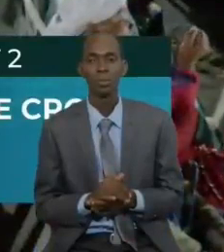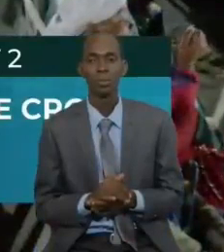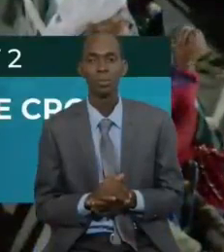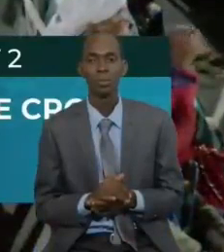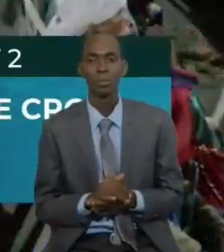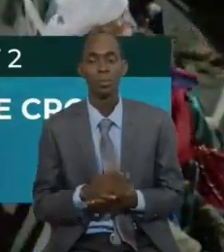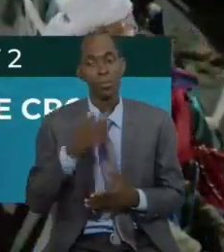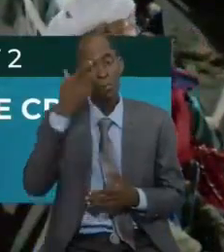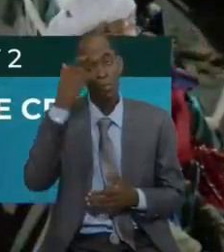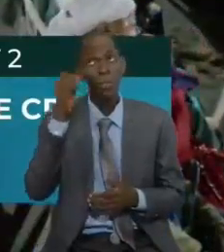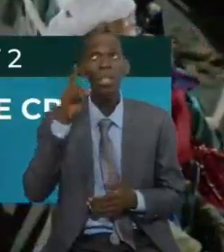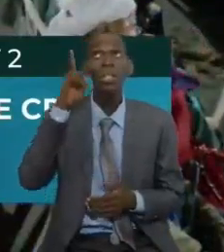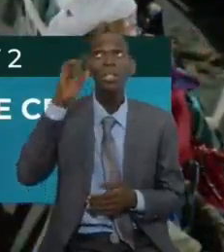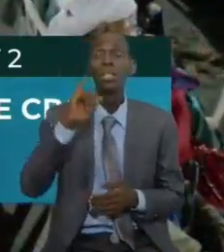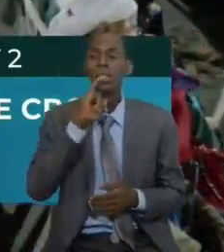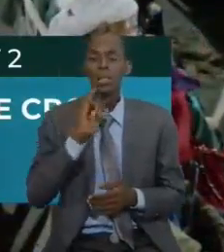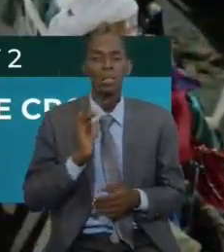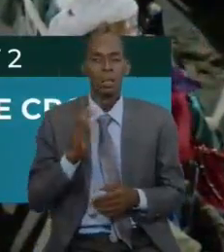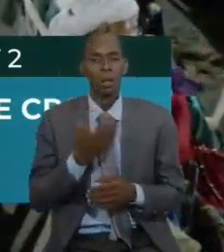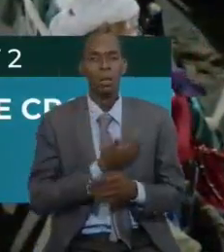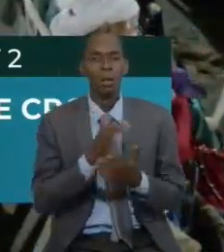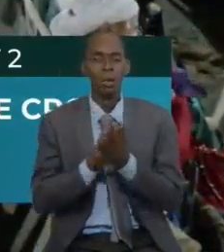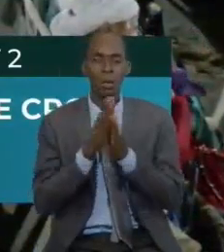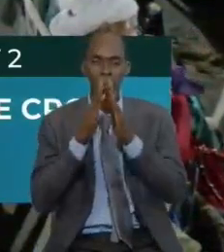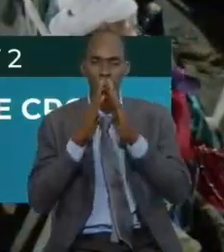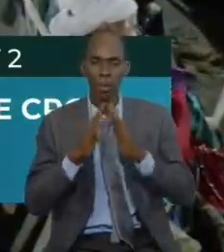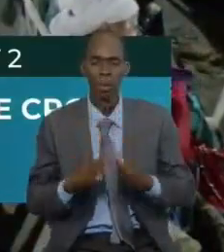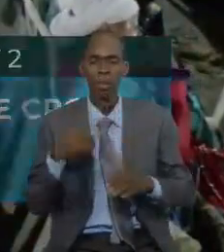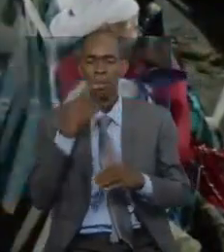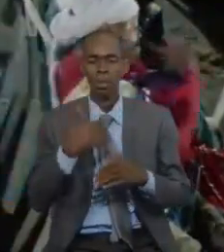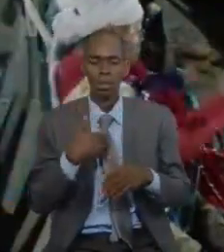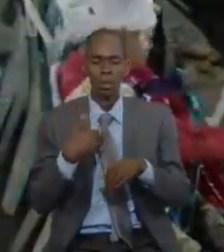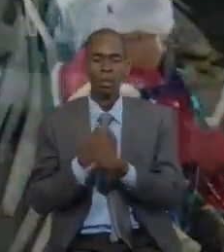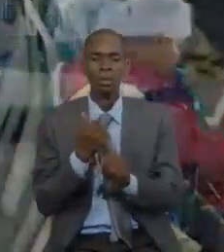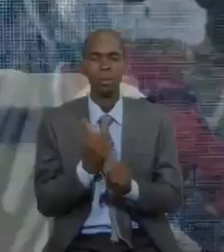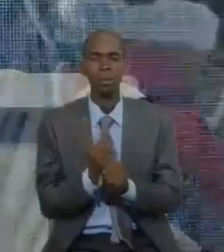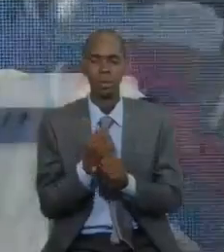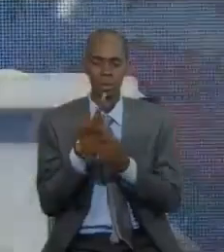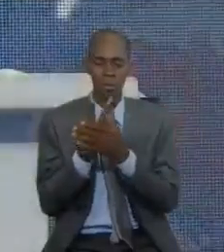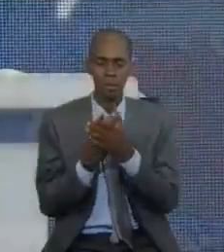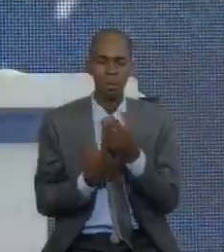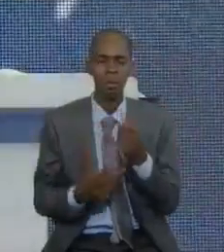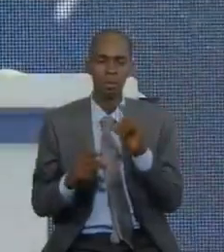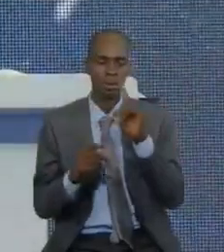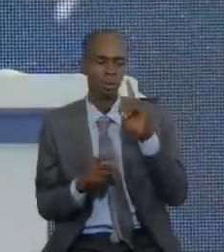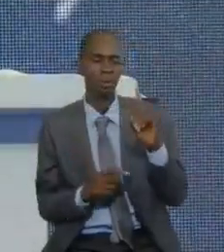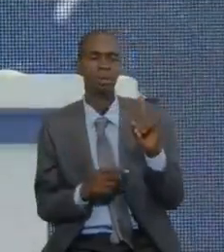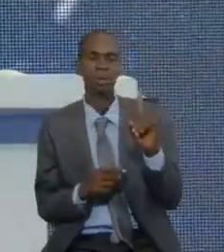Because he is our peace, who has made both one.